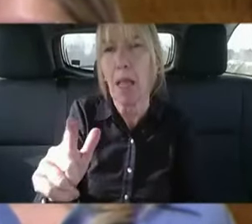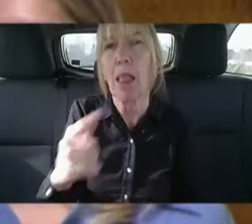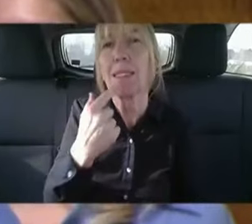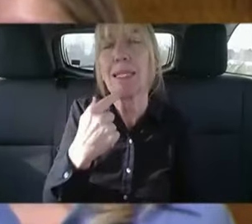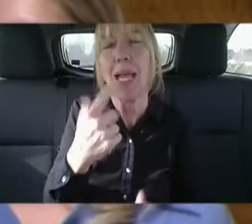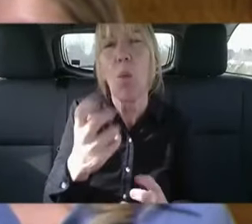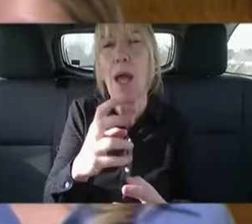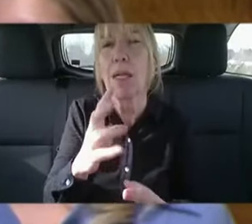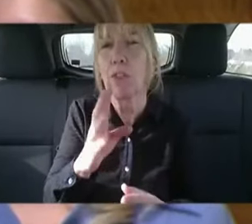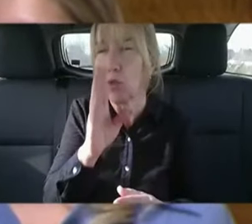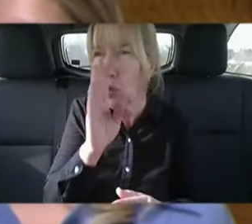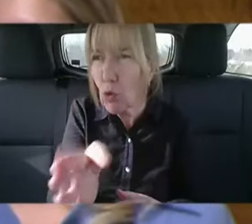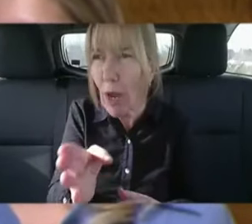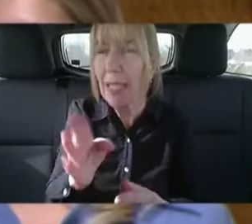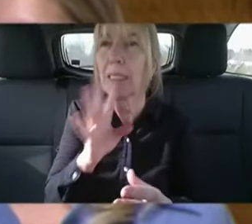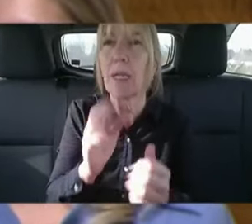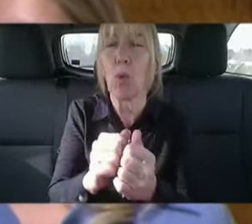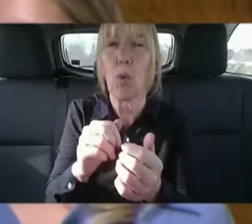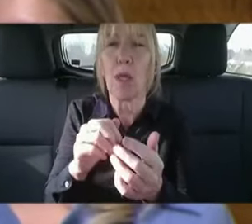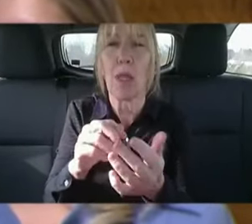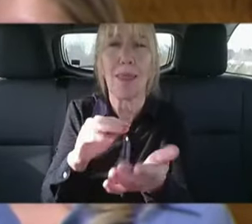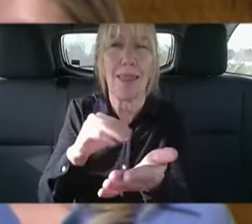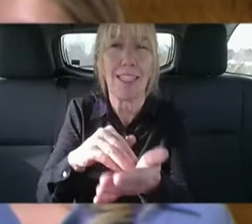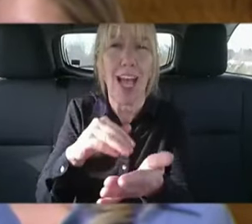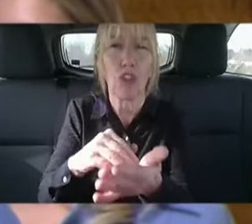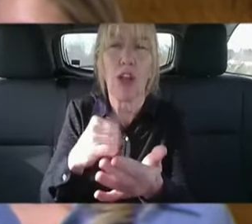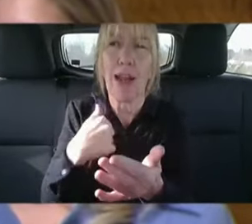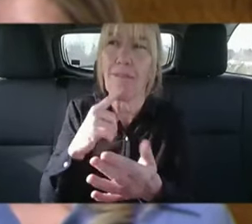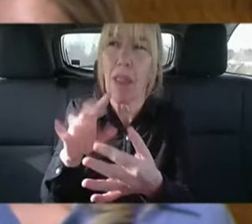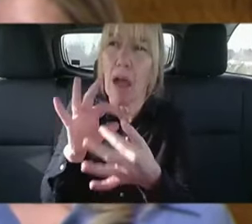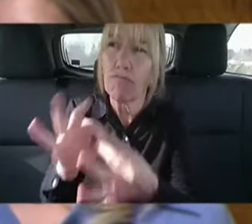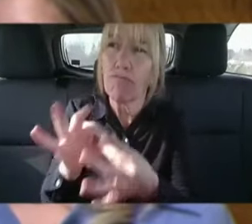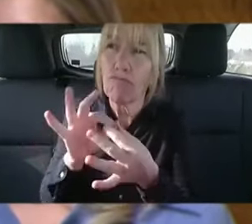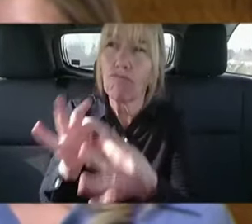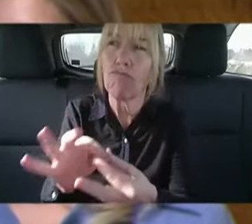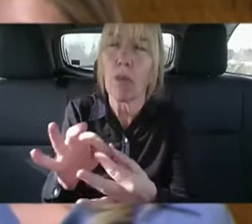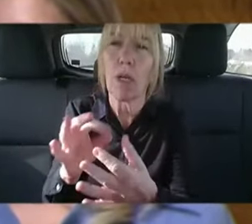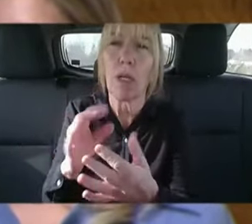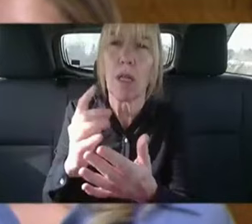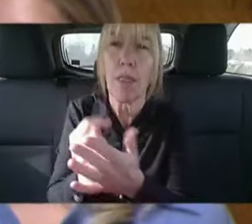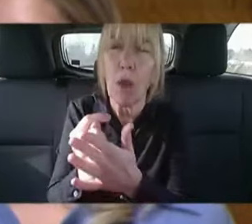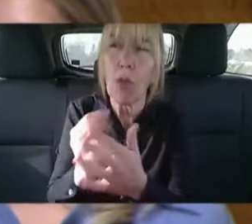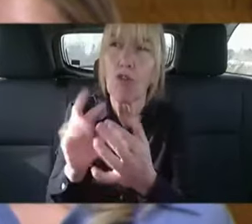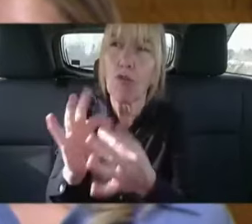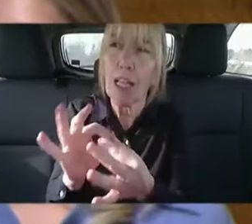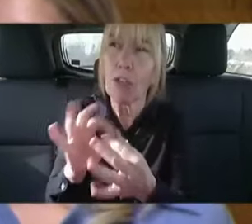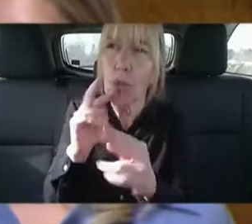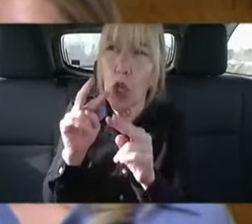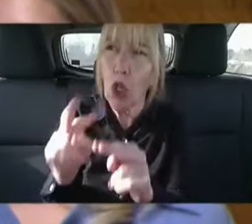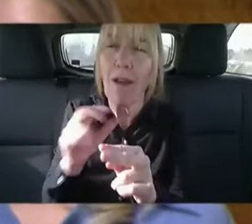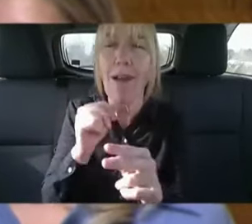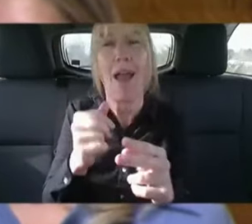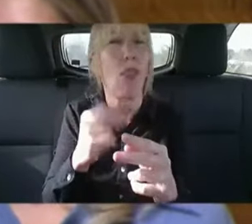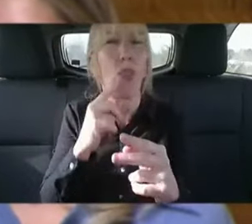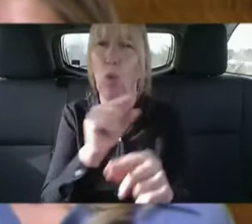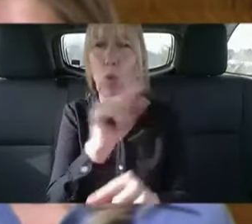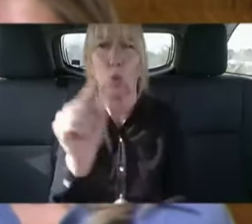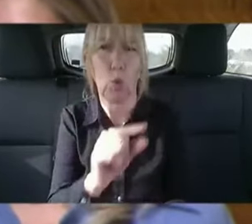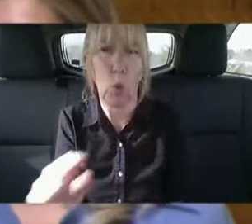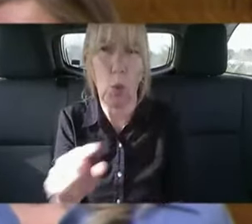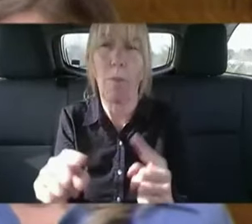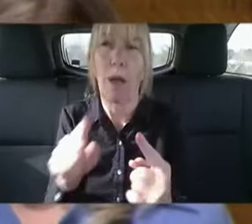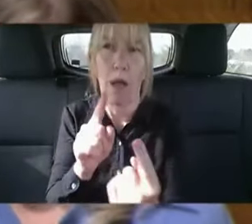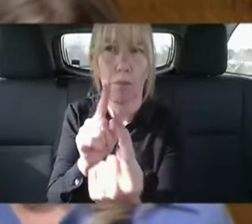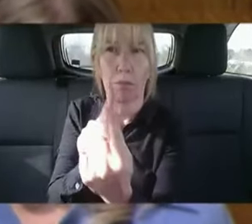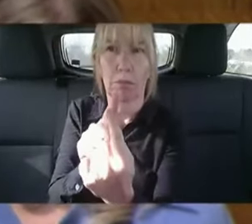her provider and having that kind of therapeutic relationship of being able to look someone in the eyes, not through a Zoom screen, but,